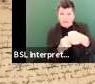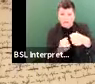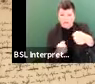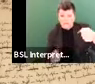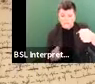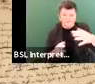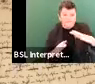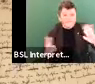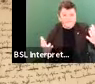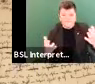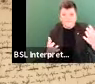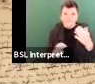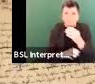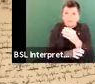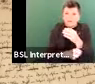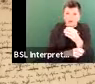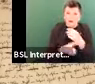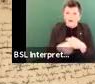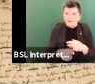class in wealth